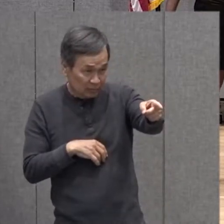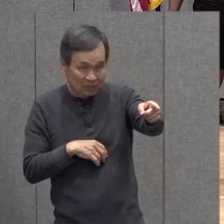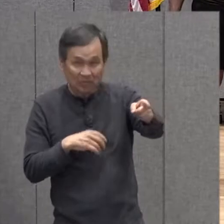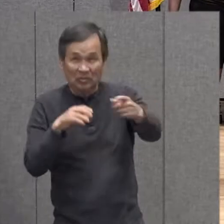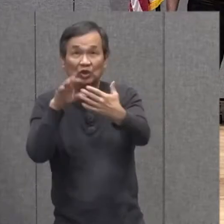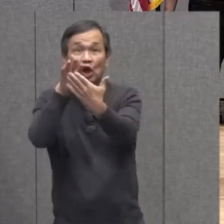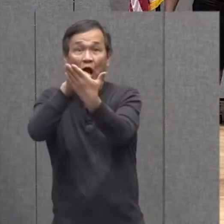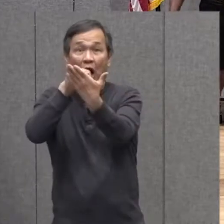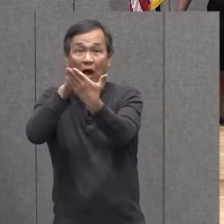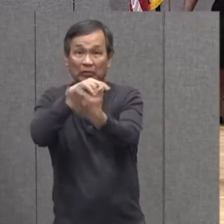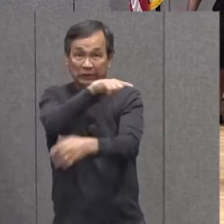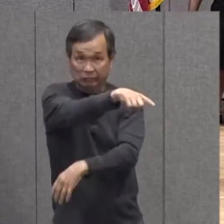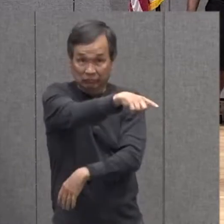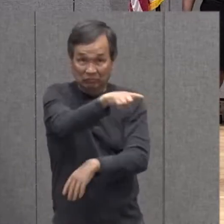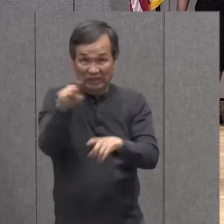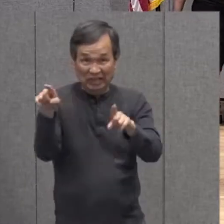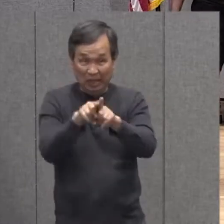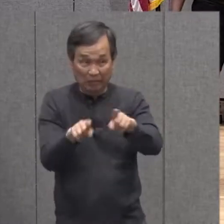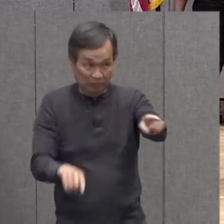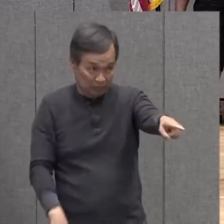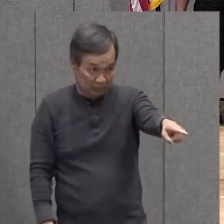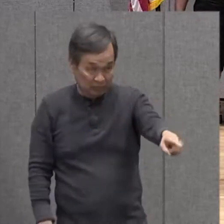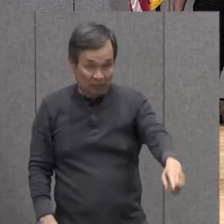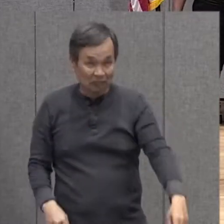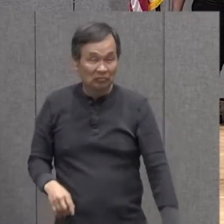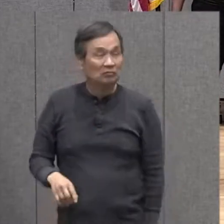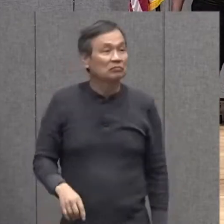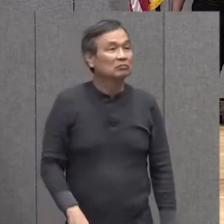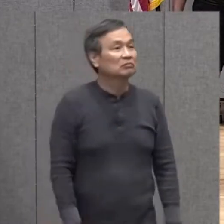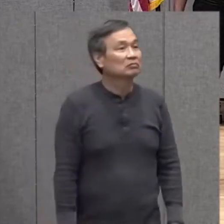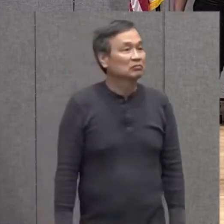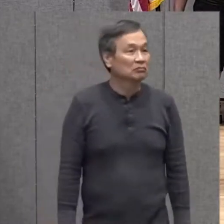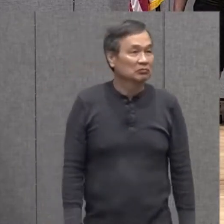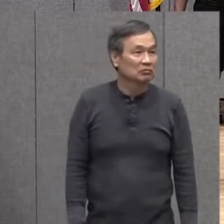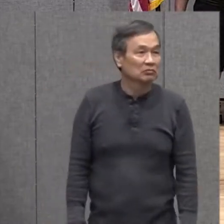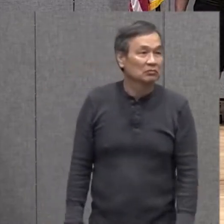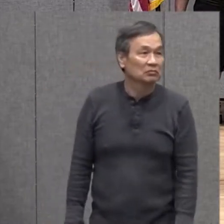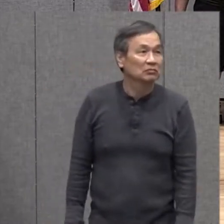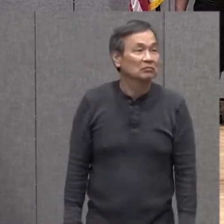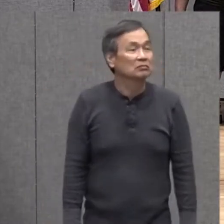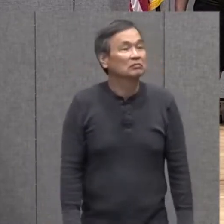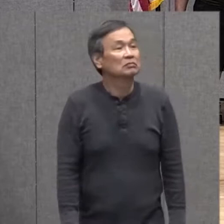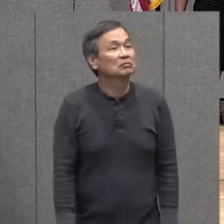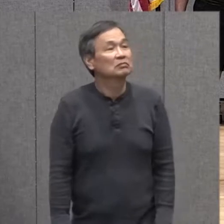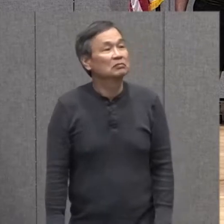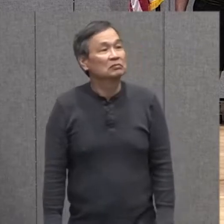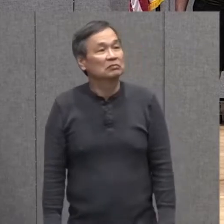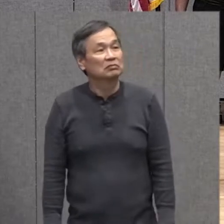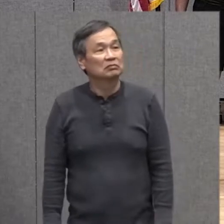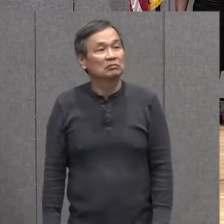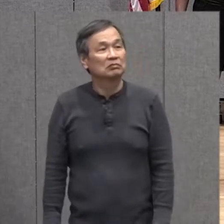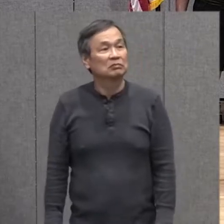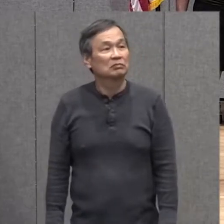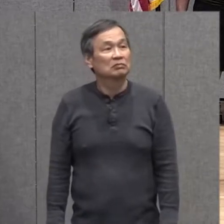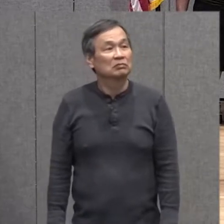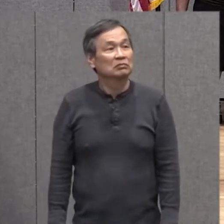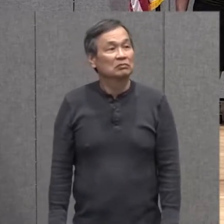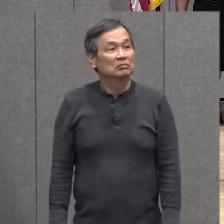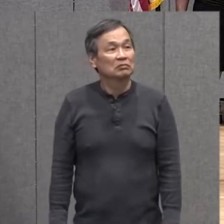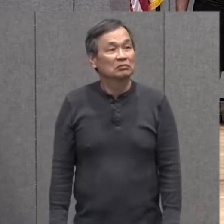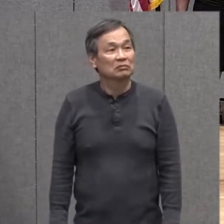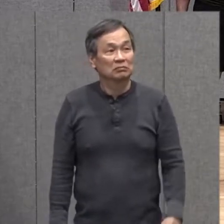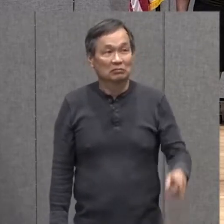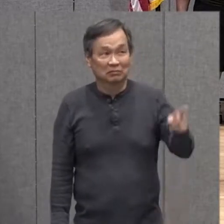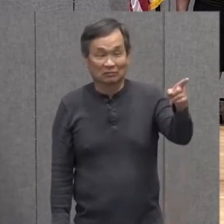lower level, kind of near your knees. What we're going to do is we're going to throw the plastic bag up and across our body, catching it with